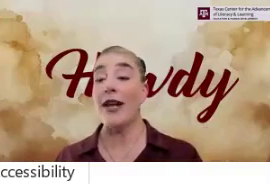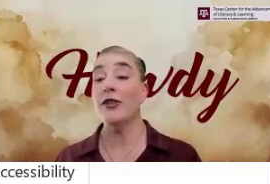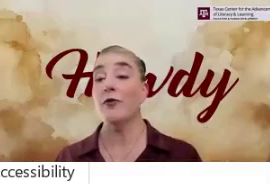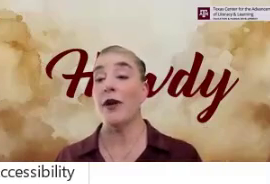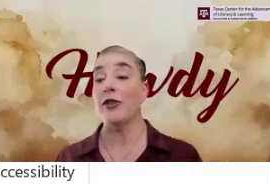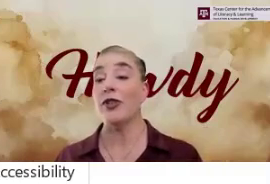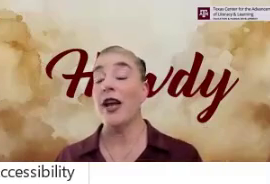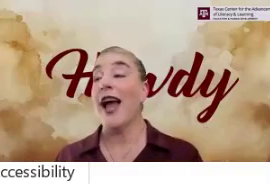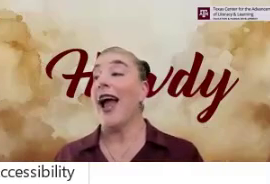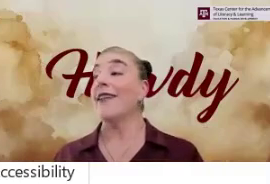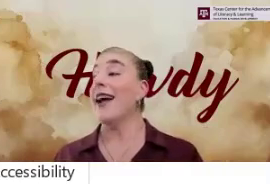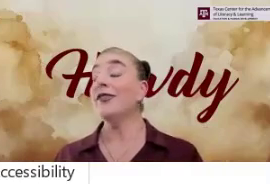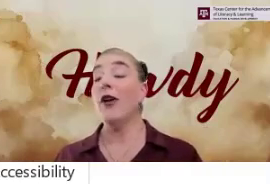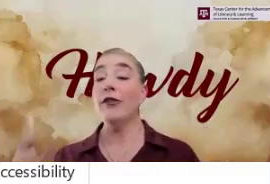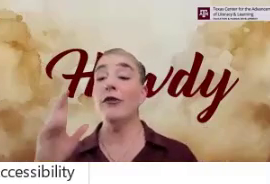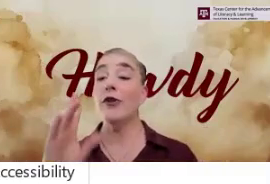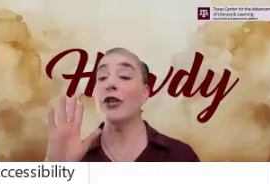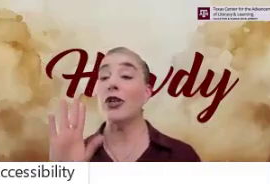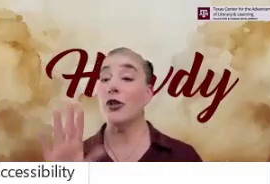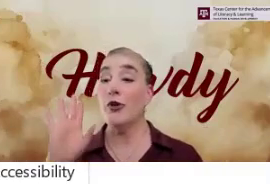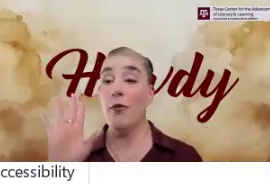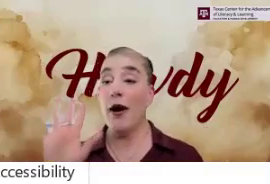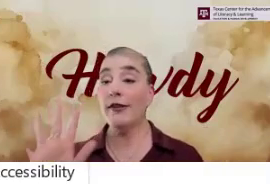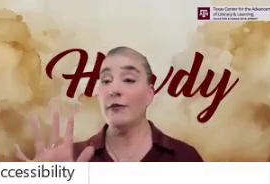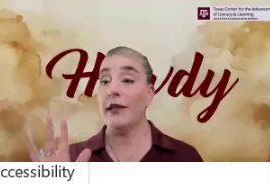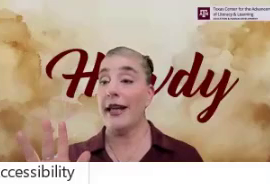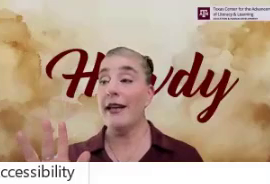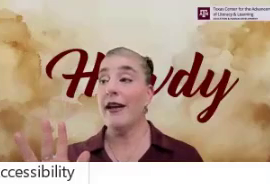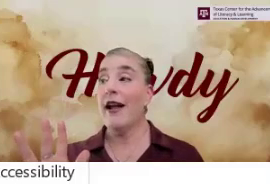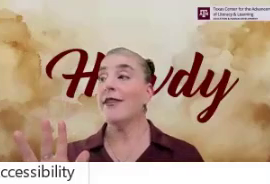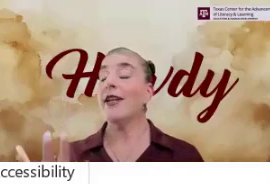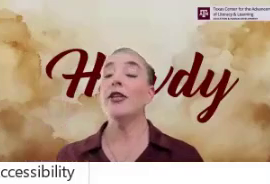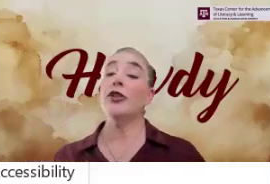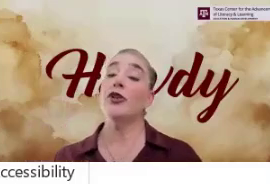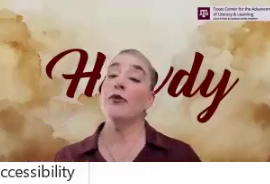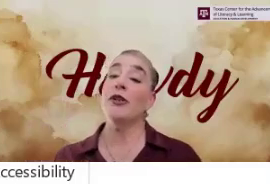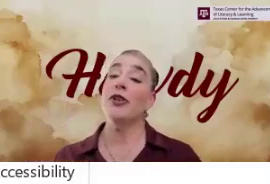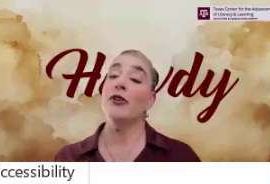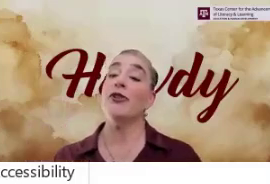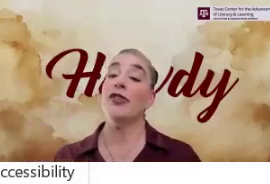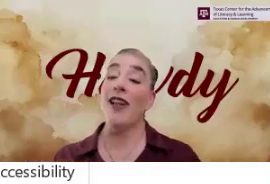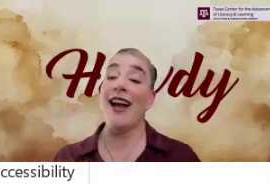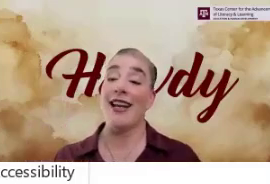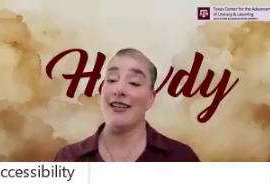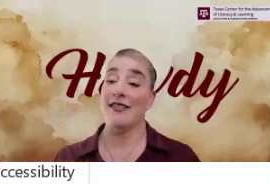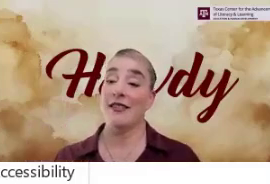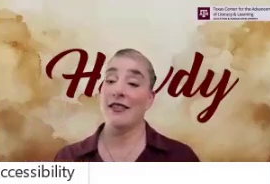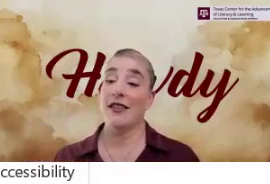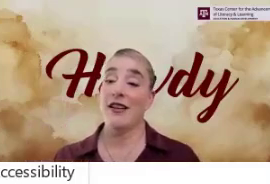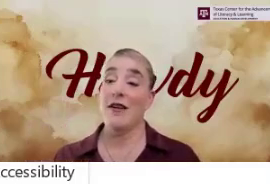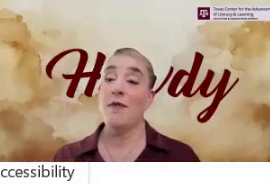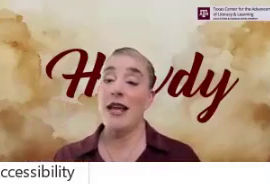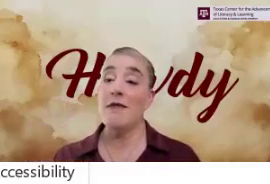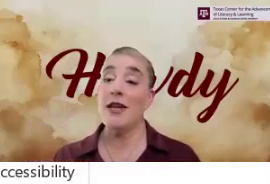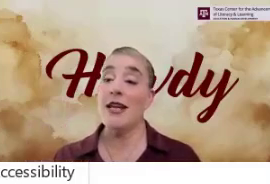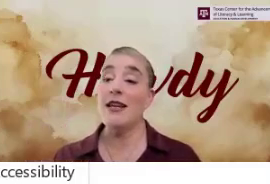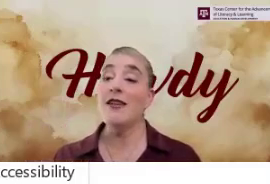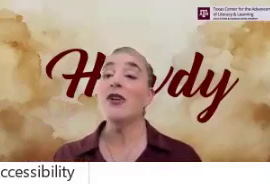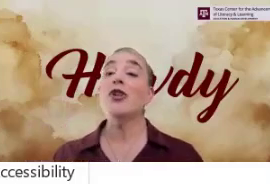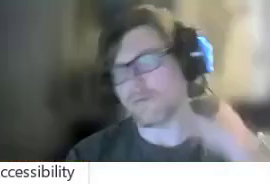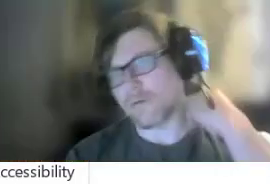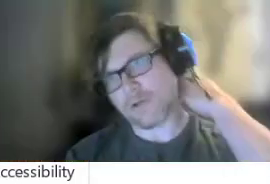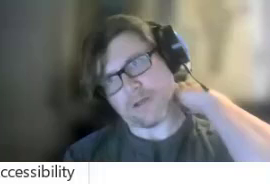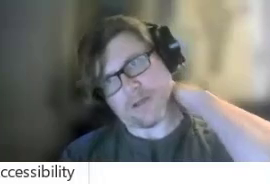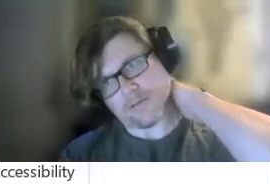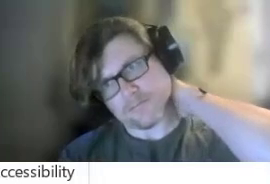animations way too much. And that's also a cue possibly that there's too much on your slide.